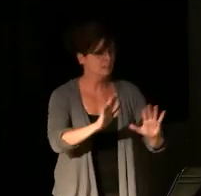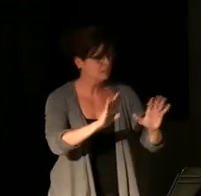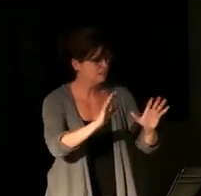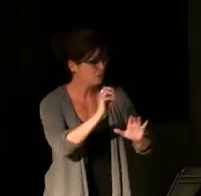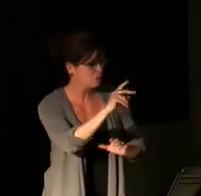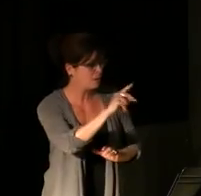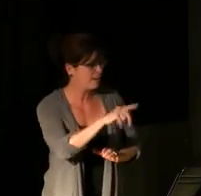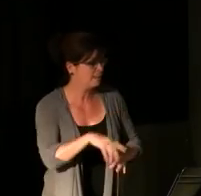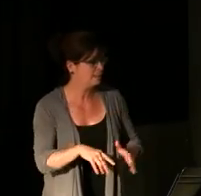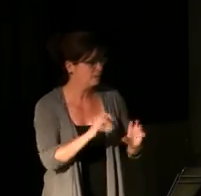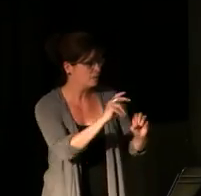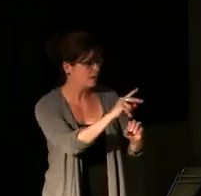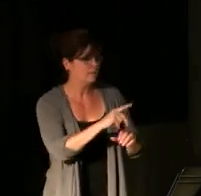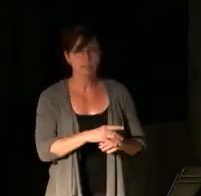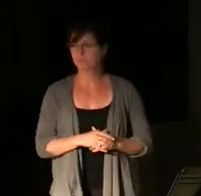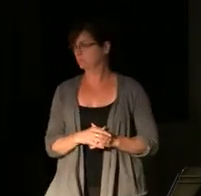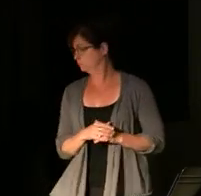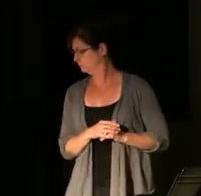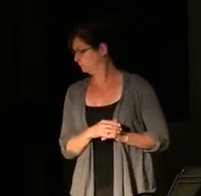Penny, are you okay?